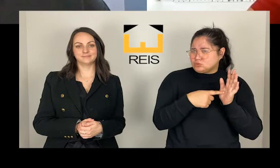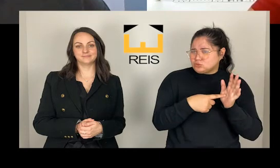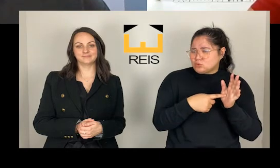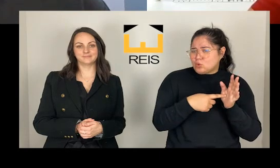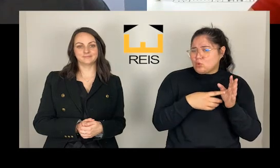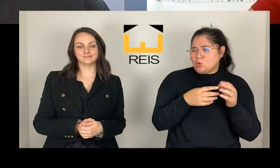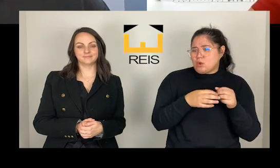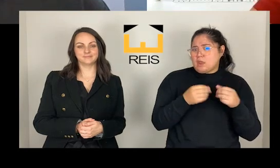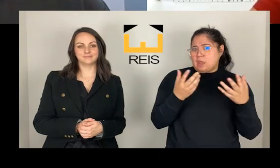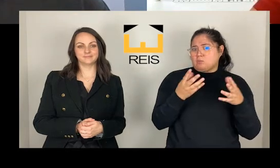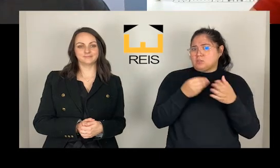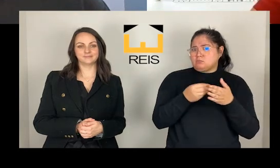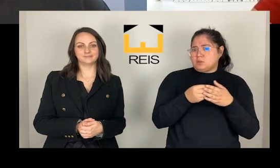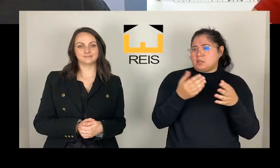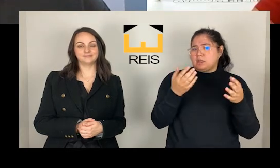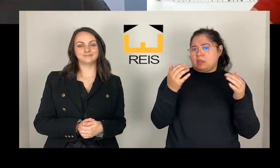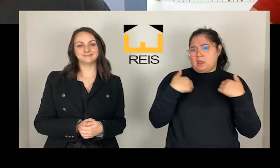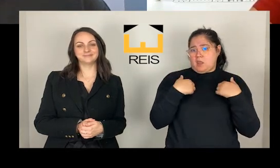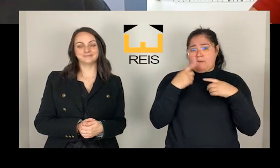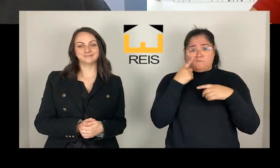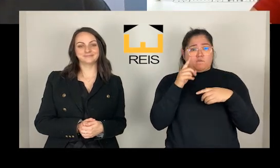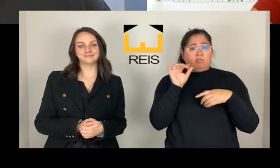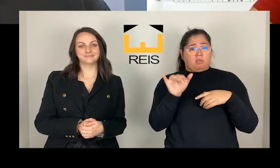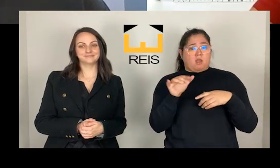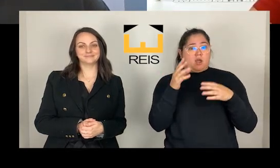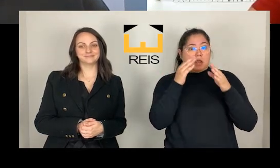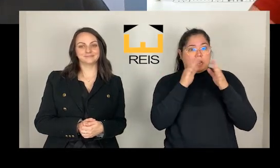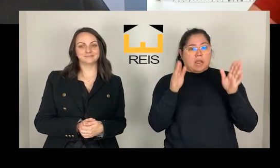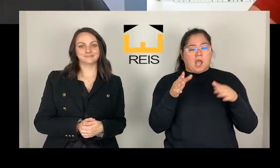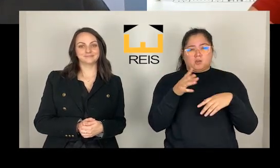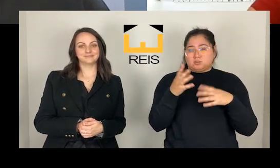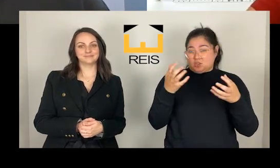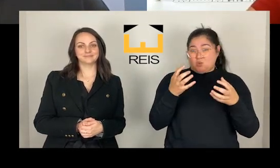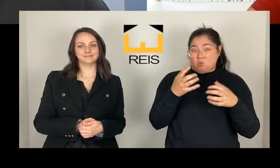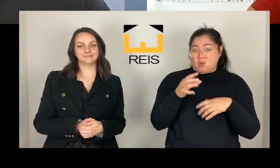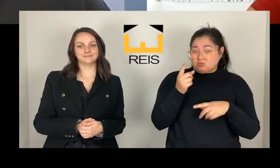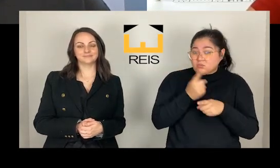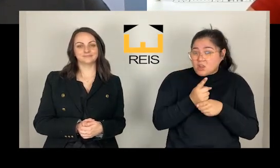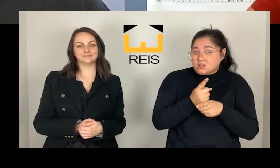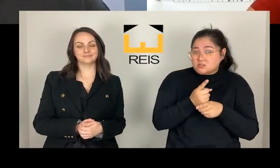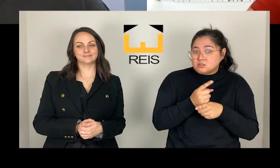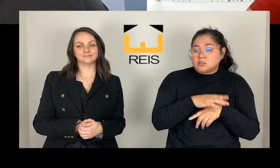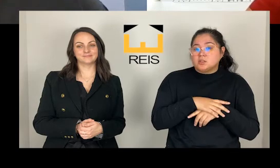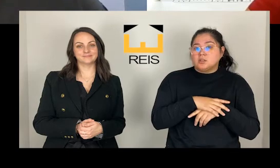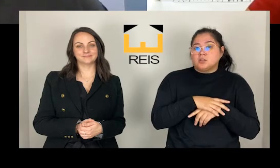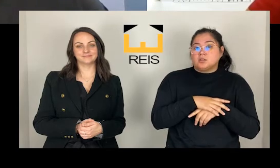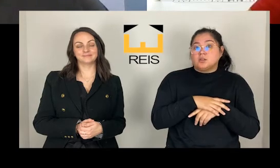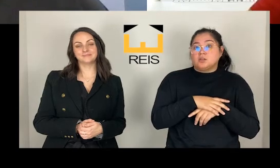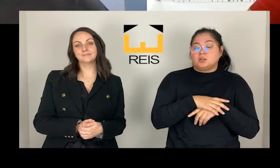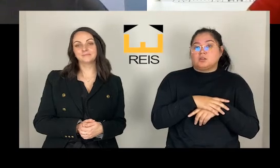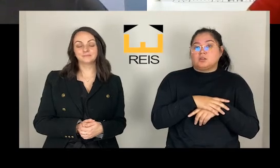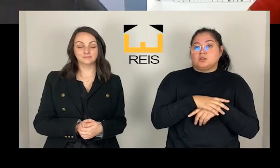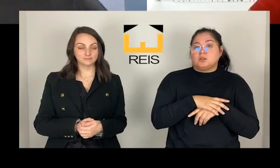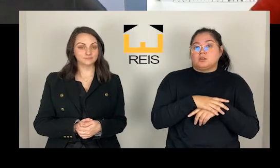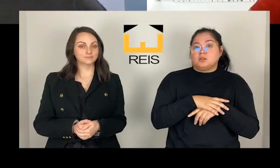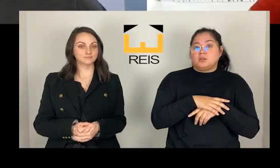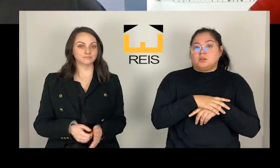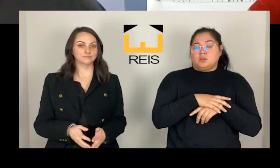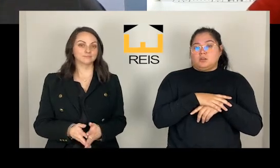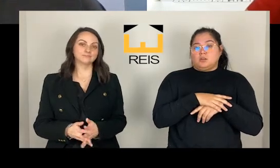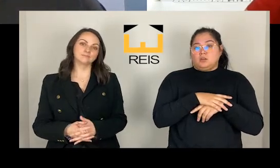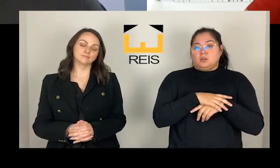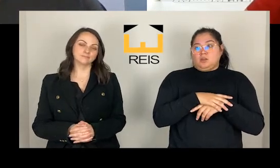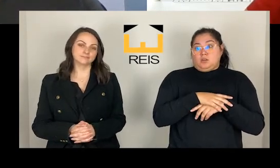down payment for the kind of house or mortgage they want to get, right? So Correct. would that be part of kind of your consideration